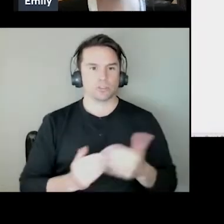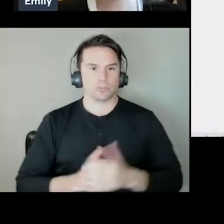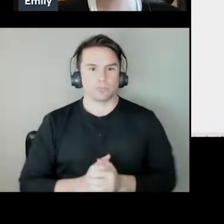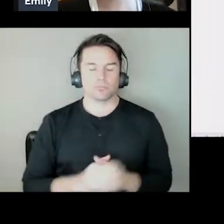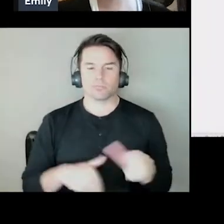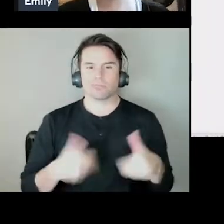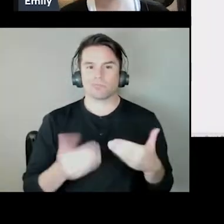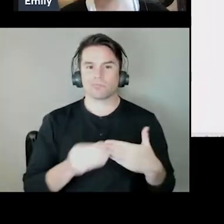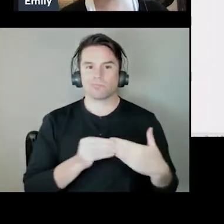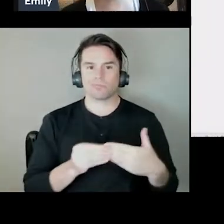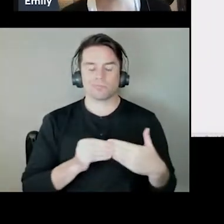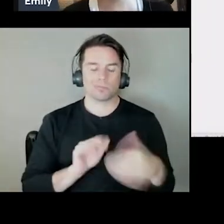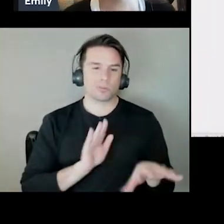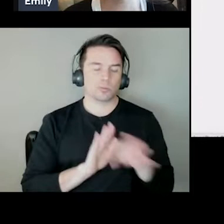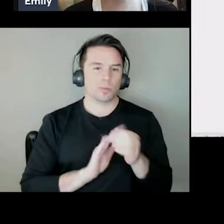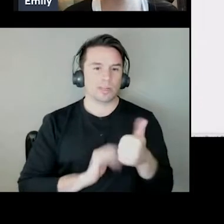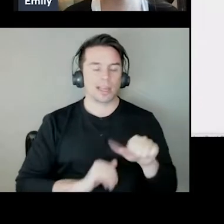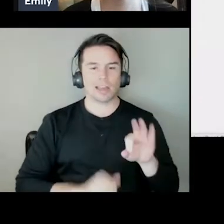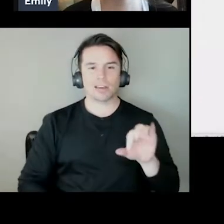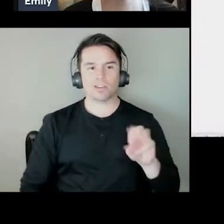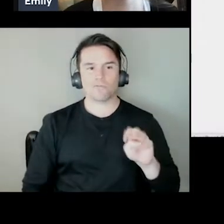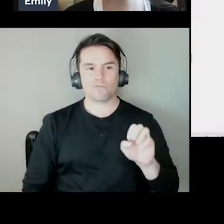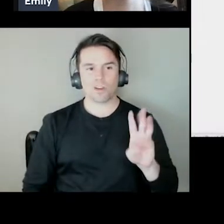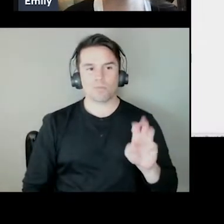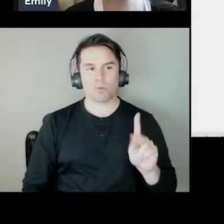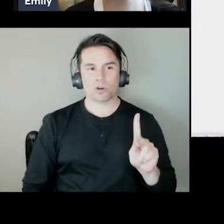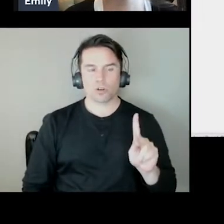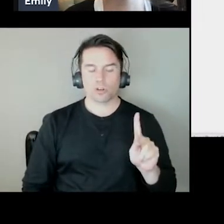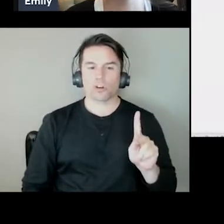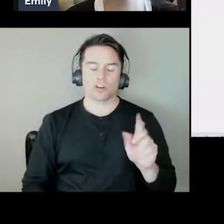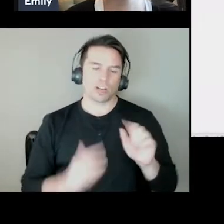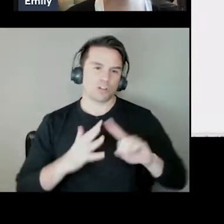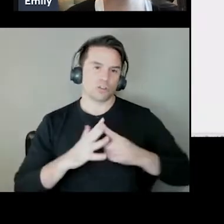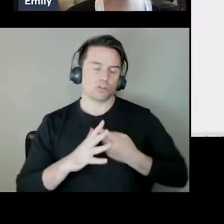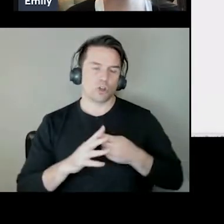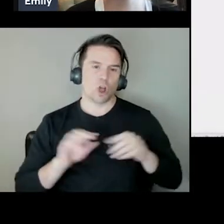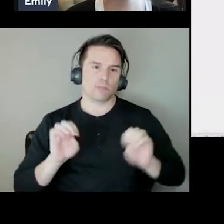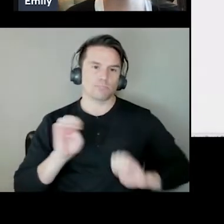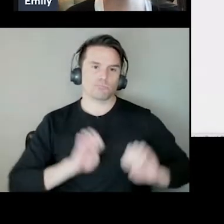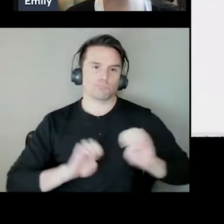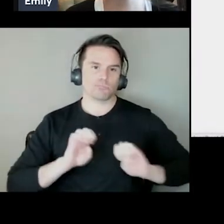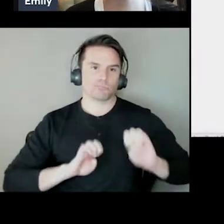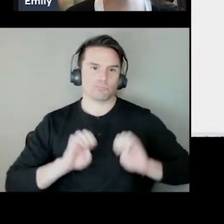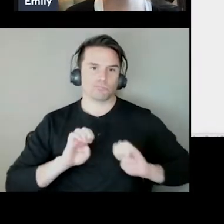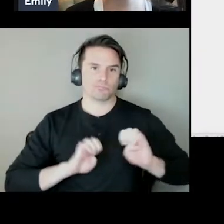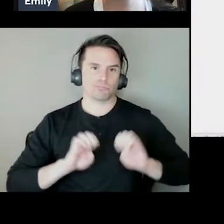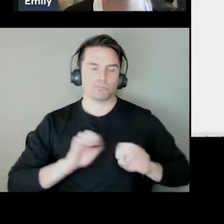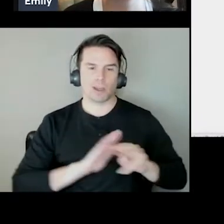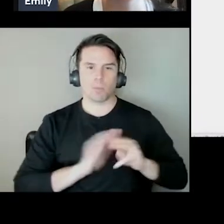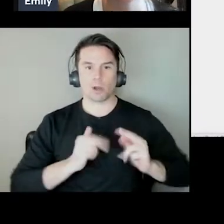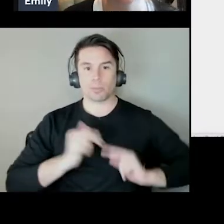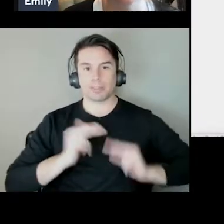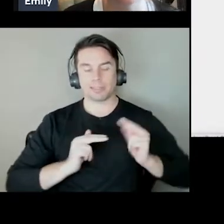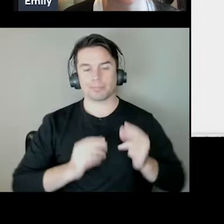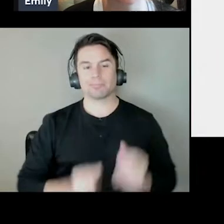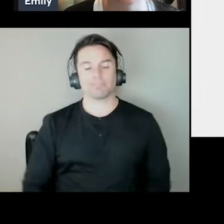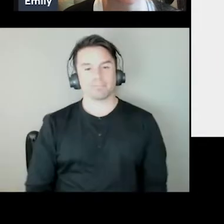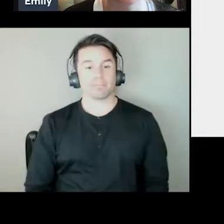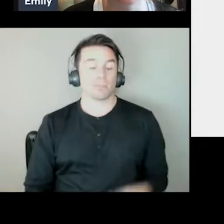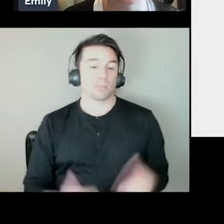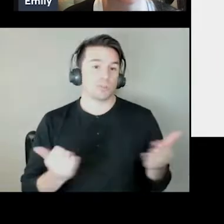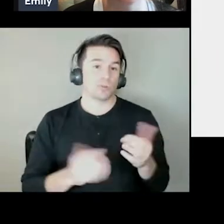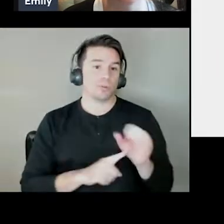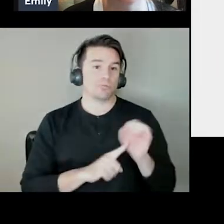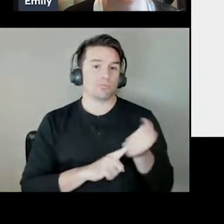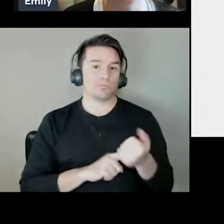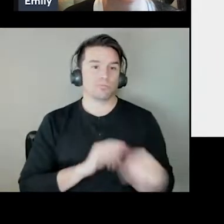of these frameworks and can start doing the experimentation and model building. Right. So here in this case, we have selected conda